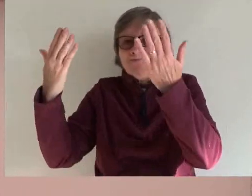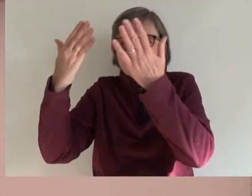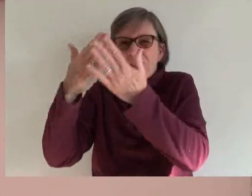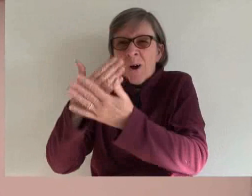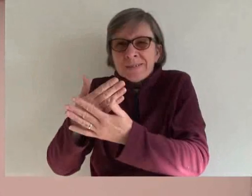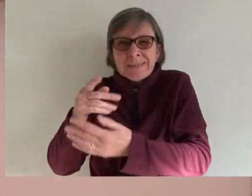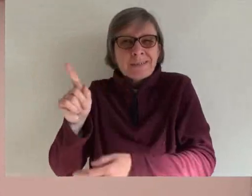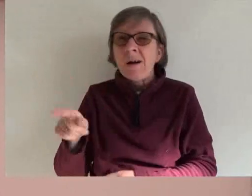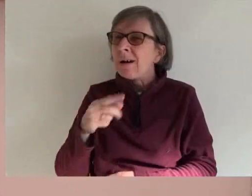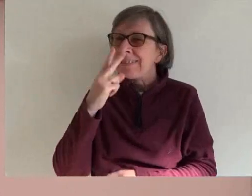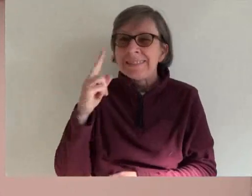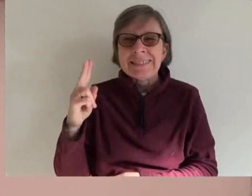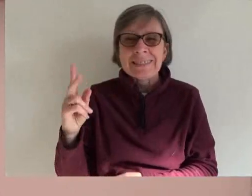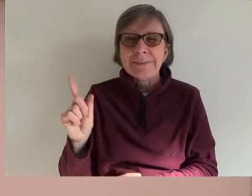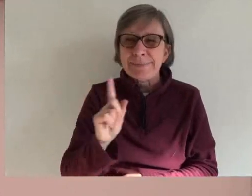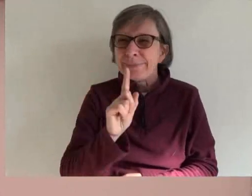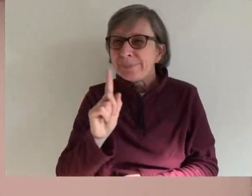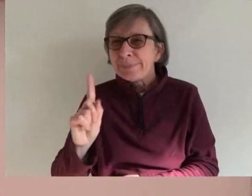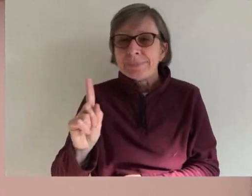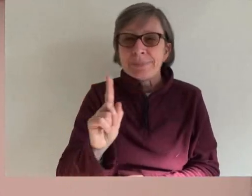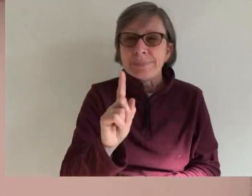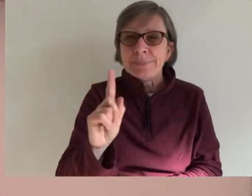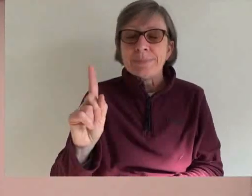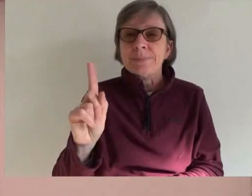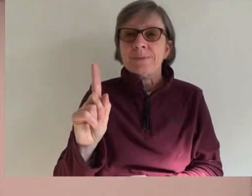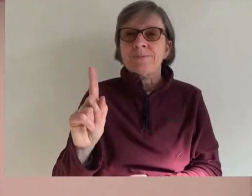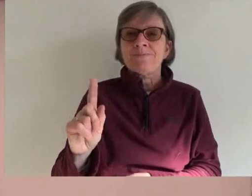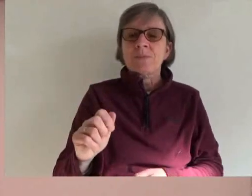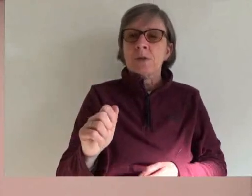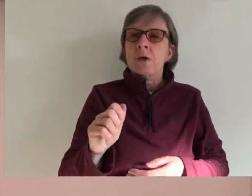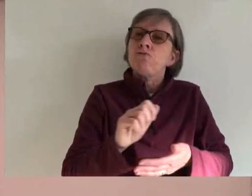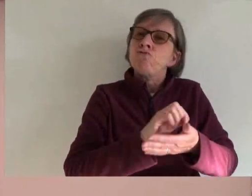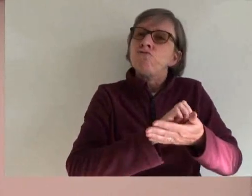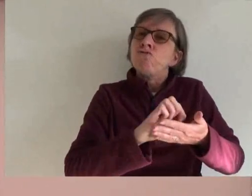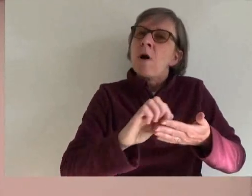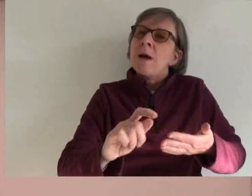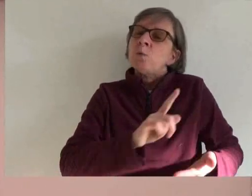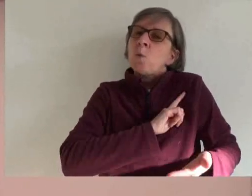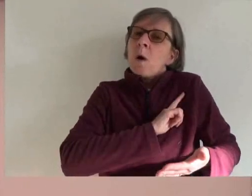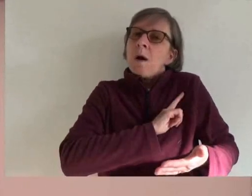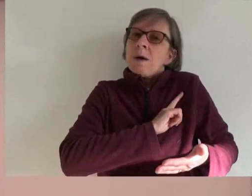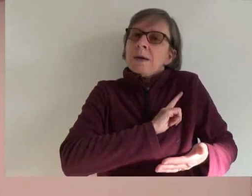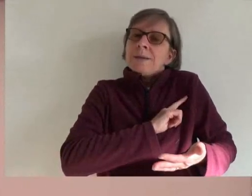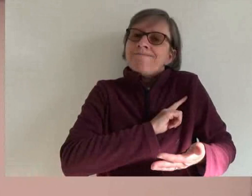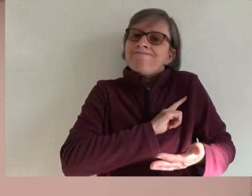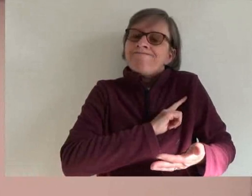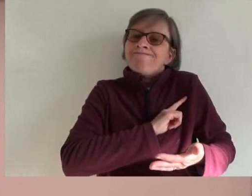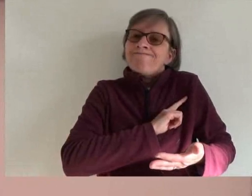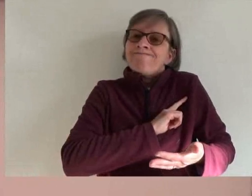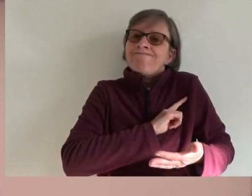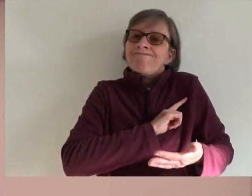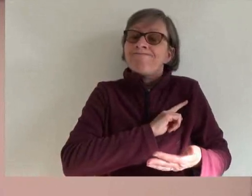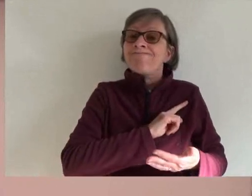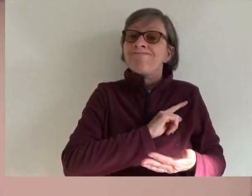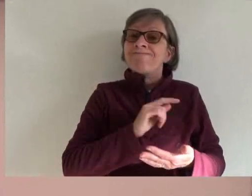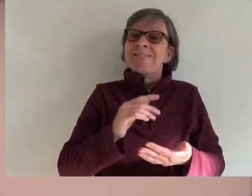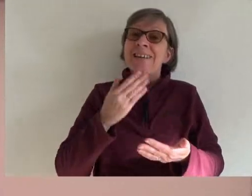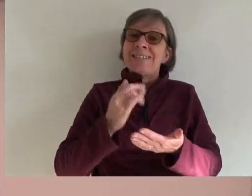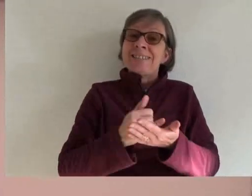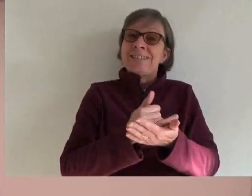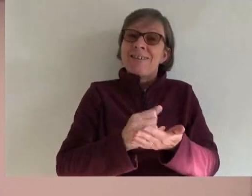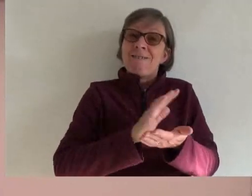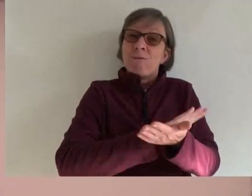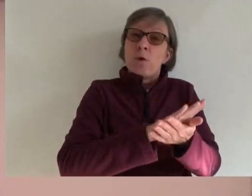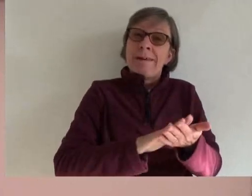has blinded him. I write to you, dear children, because your sins have been forgiven on account of his